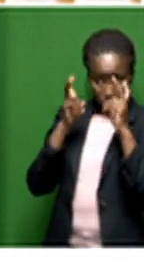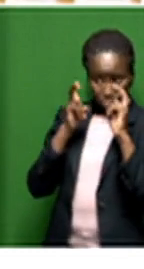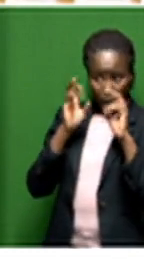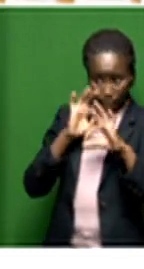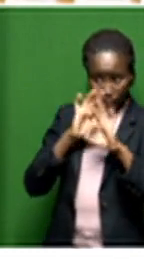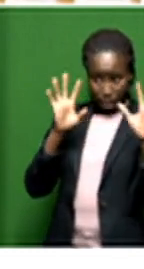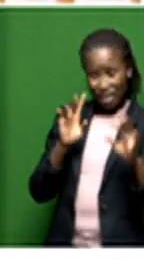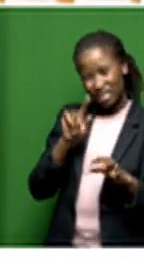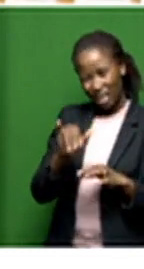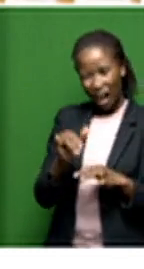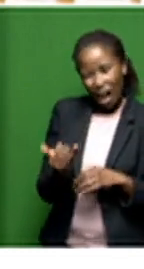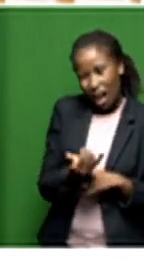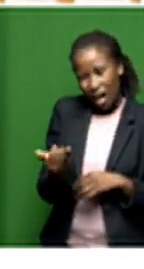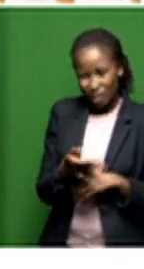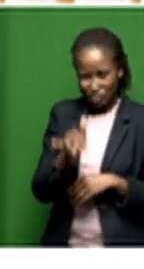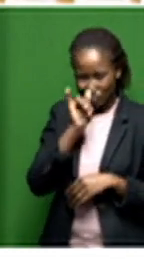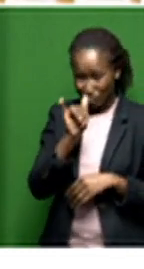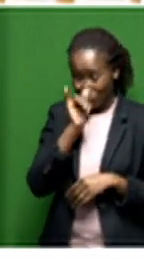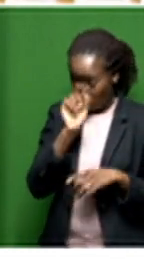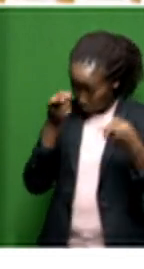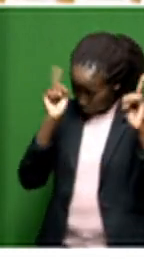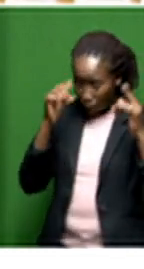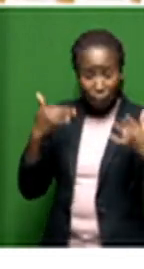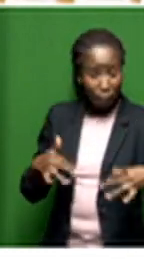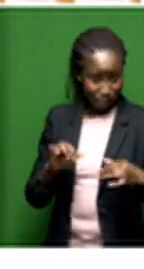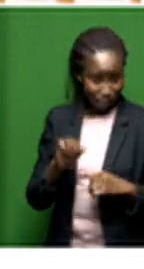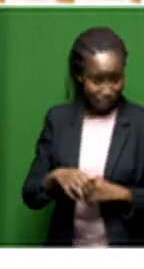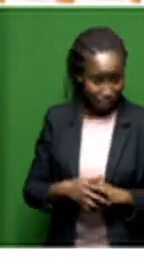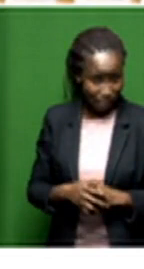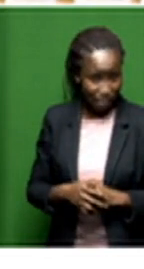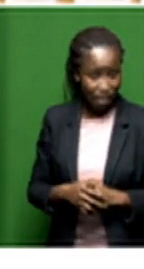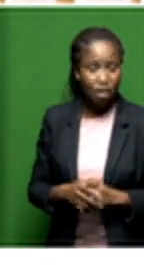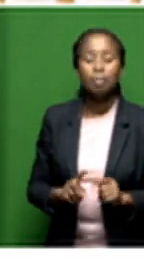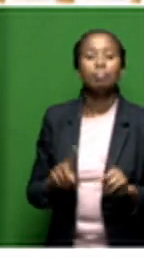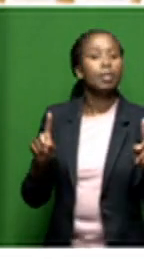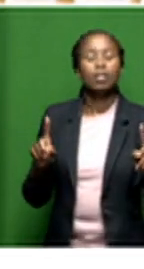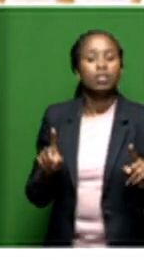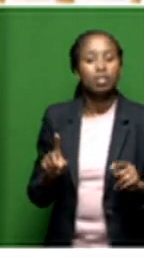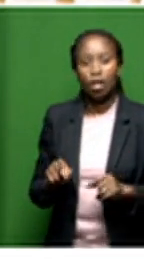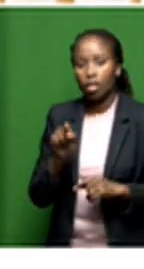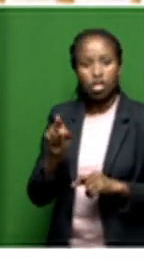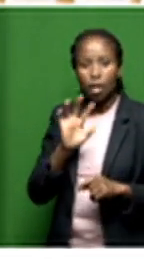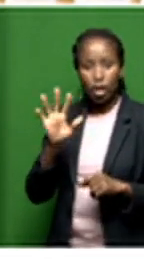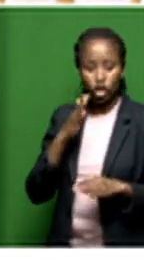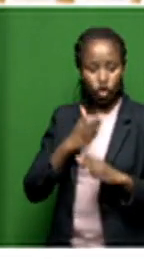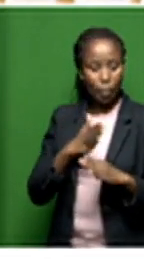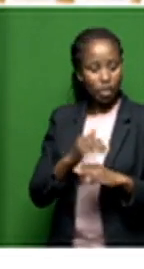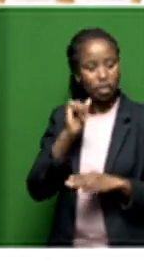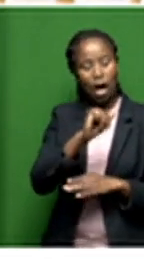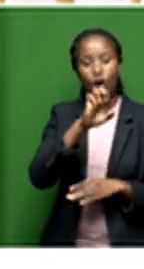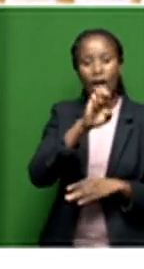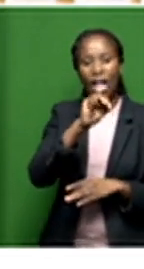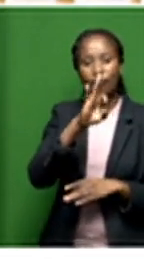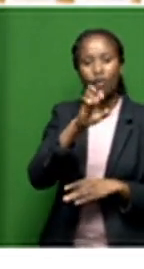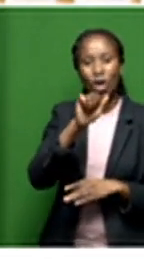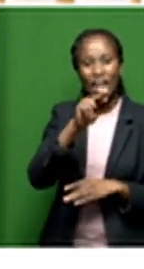more syndicated and a higher level crime, surely it shouldn't be just the task of Emfuleni. Surely you need